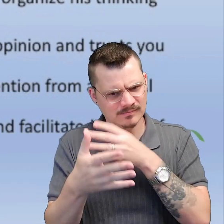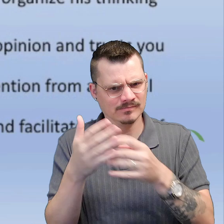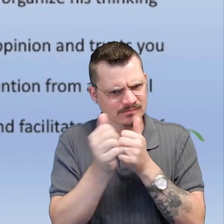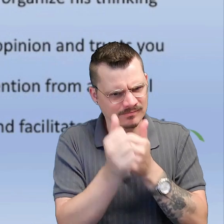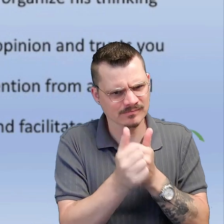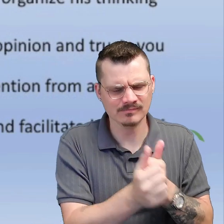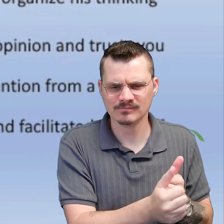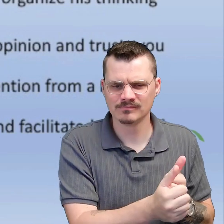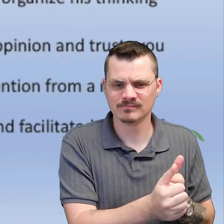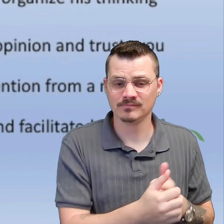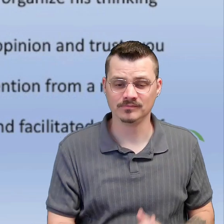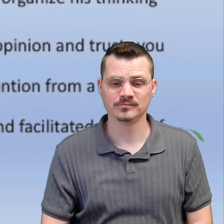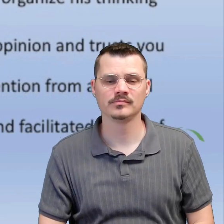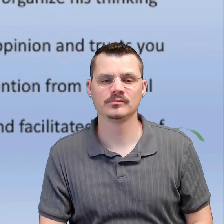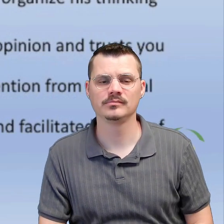people.